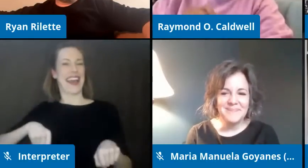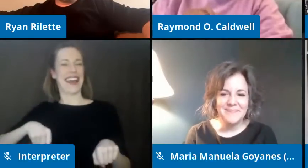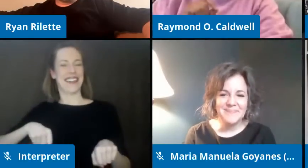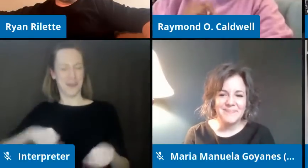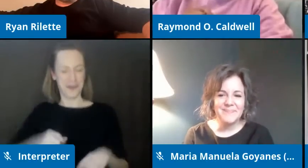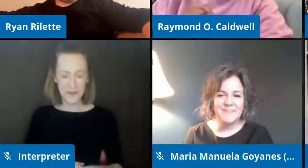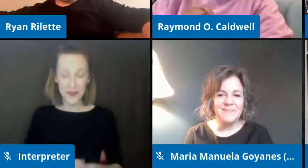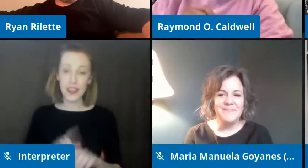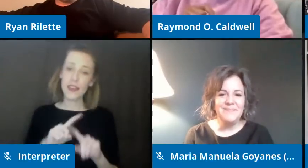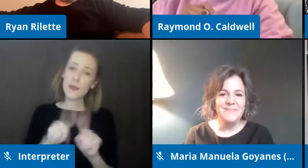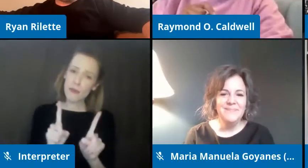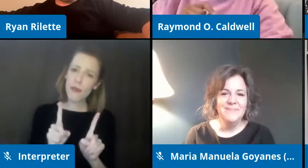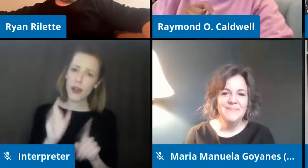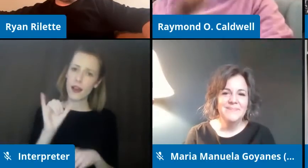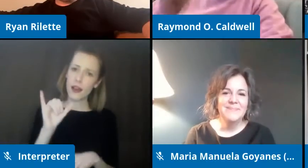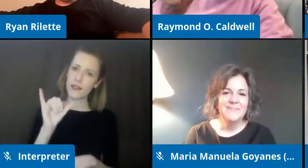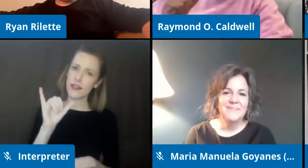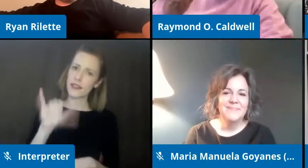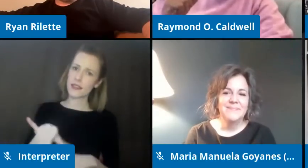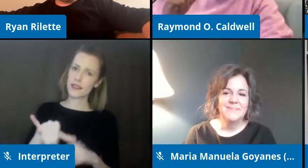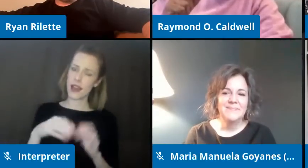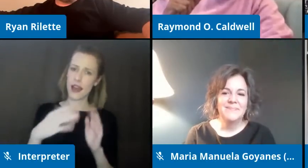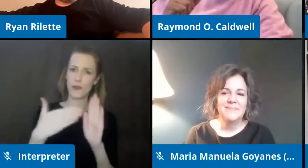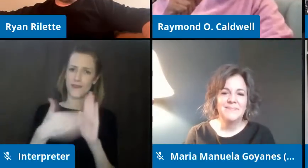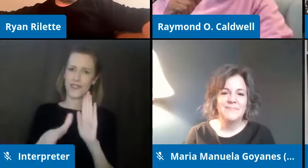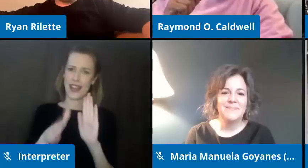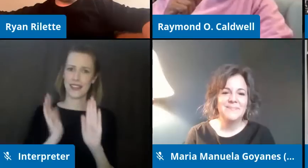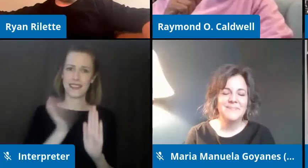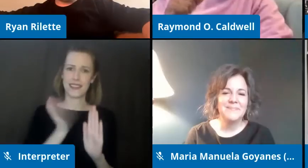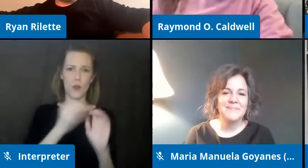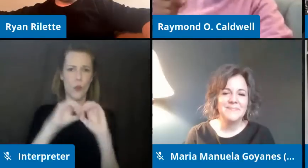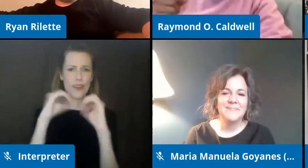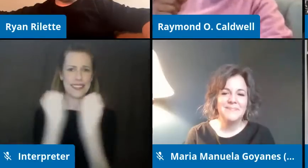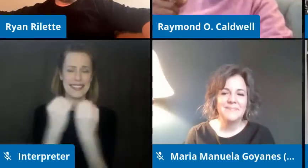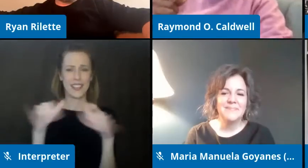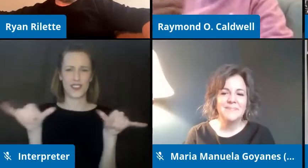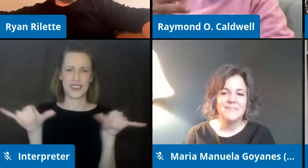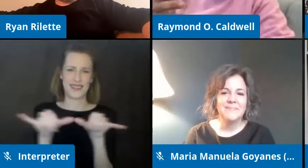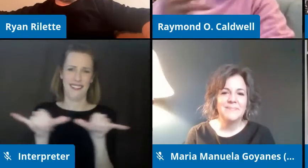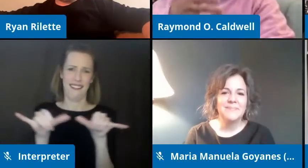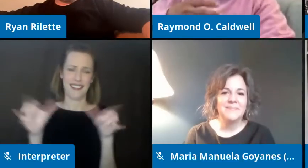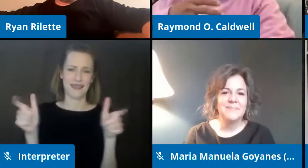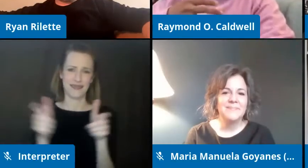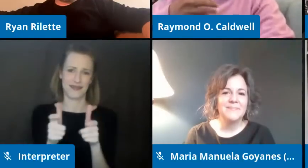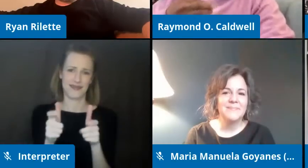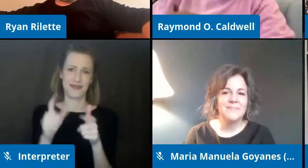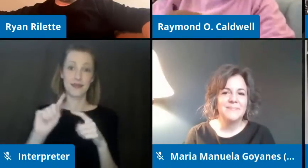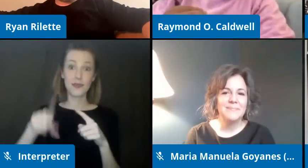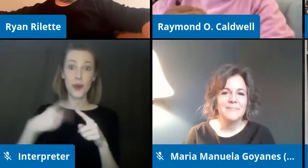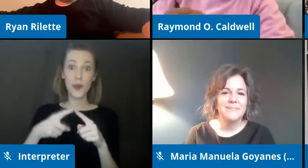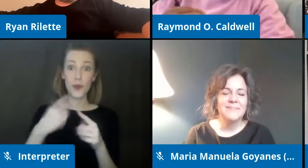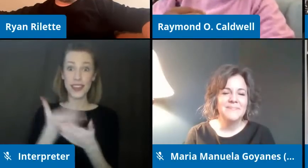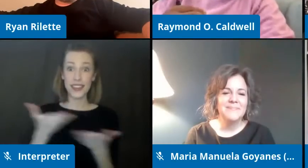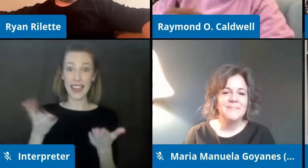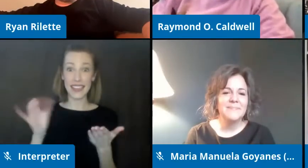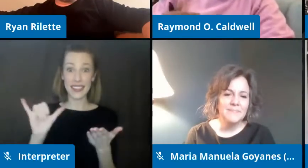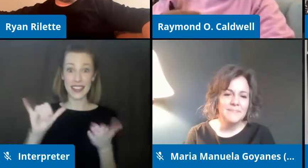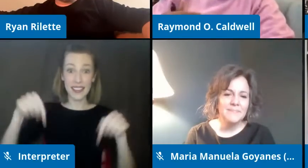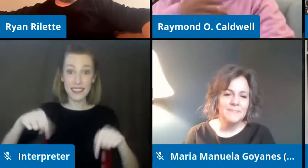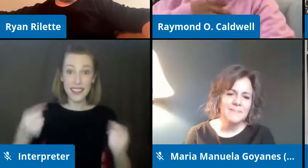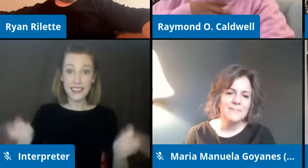of our organization. When things like this happen, it hurts because we are a staff, we are a very small